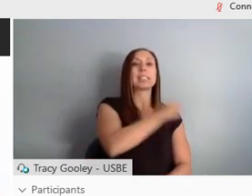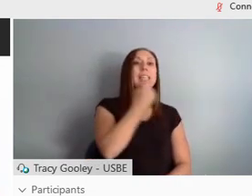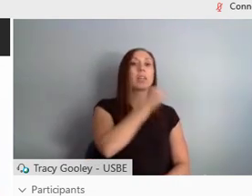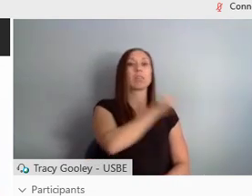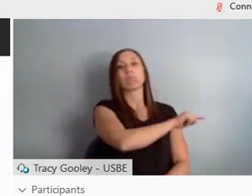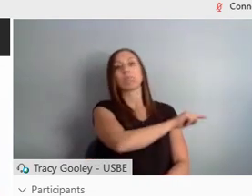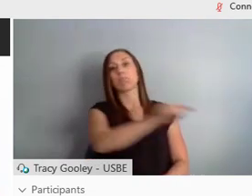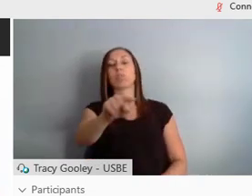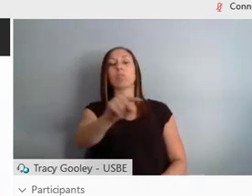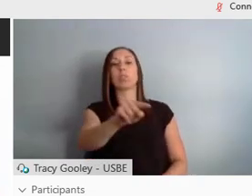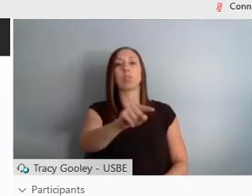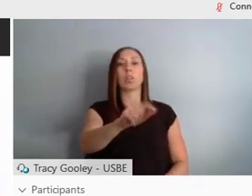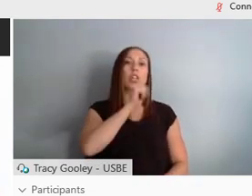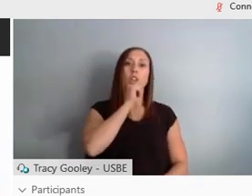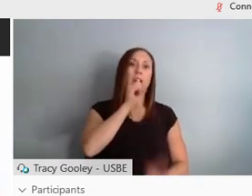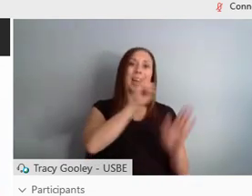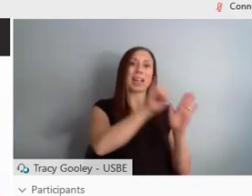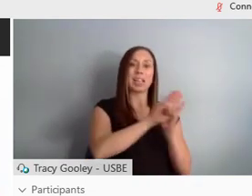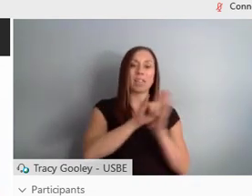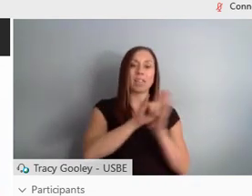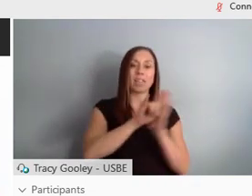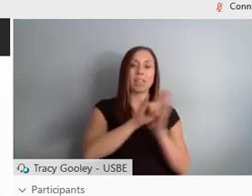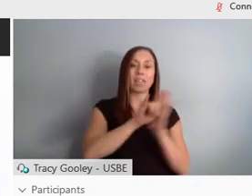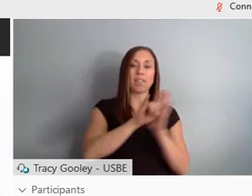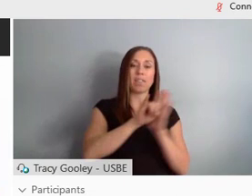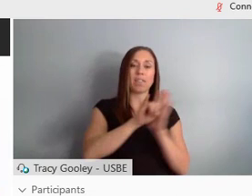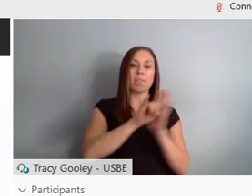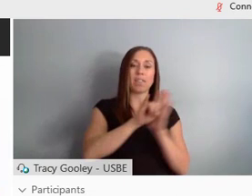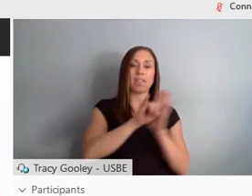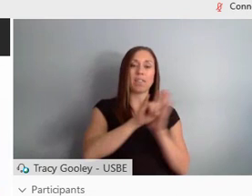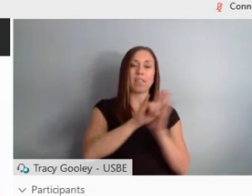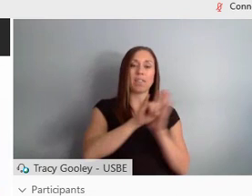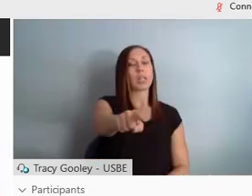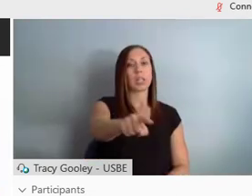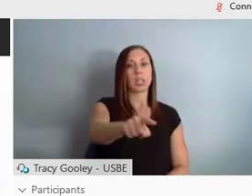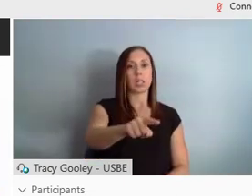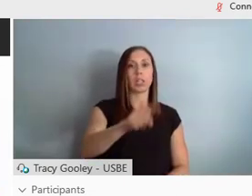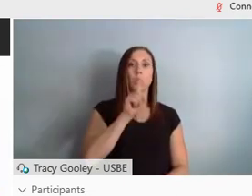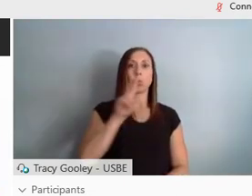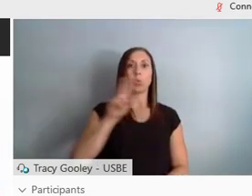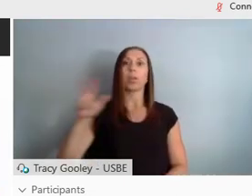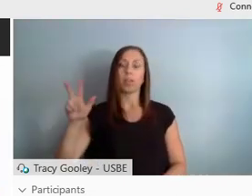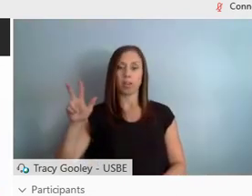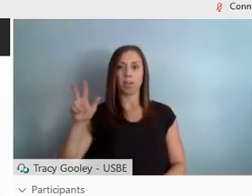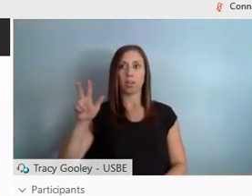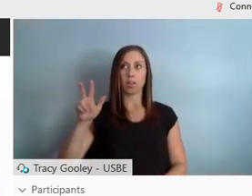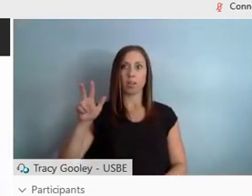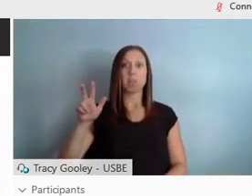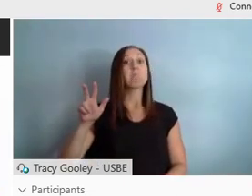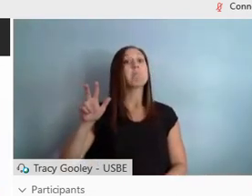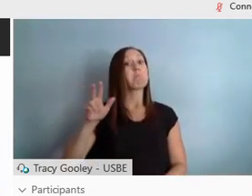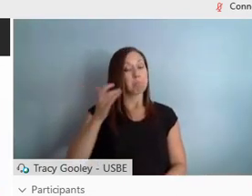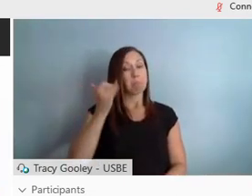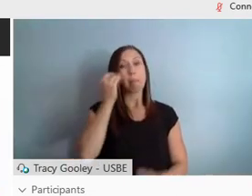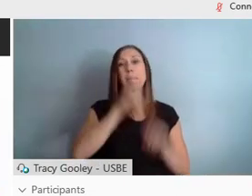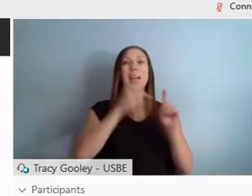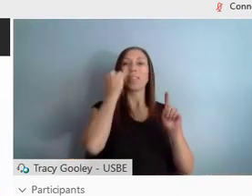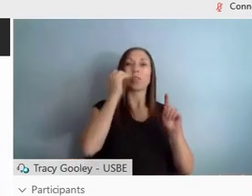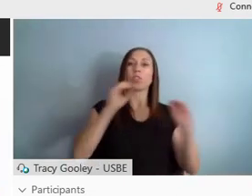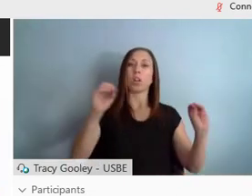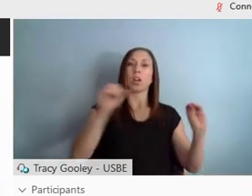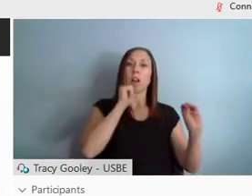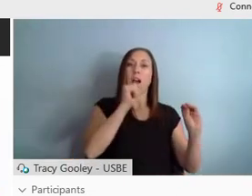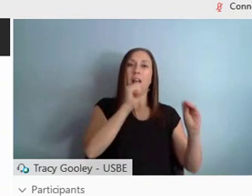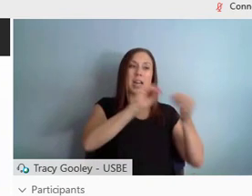line without identifying the object they're counting and count 1, 2, 3, if it didn't have a number associated with